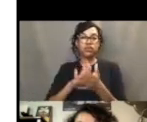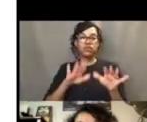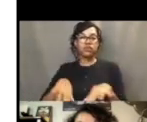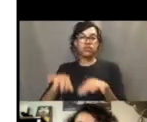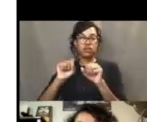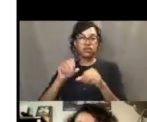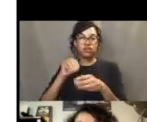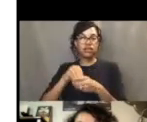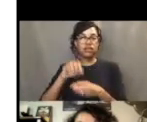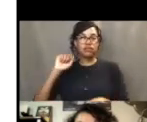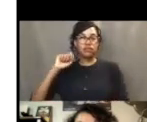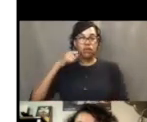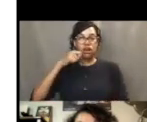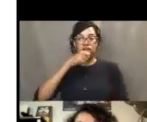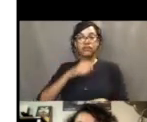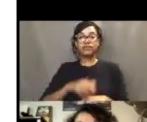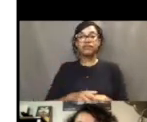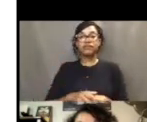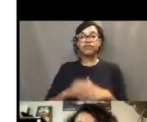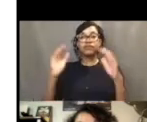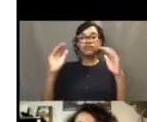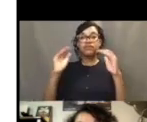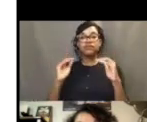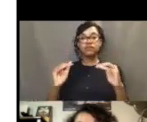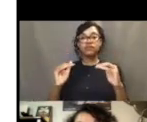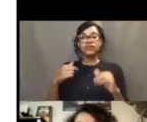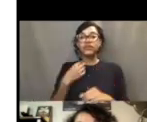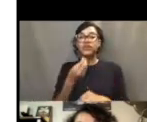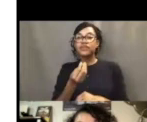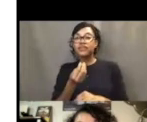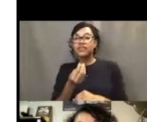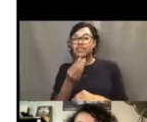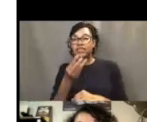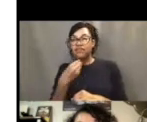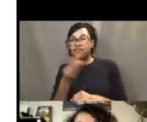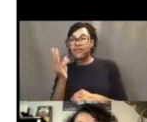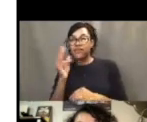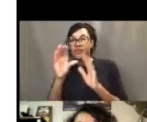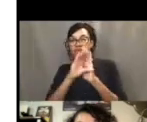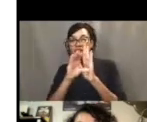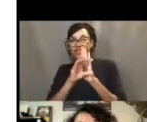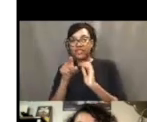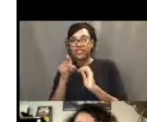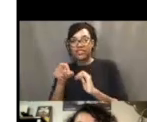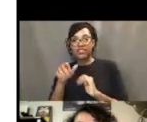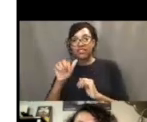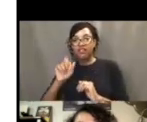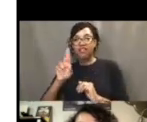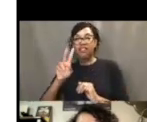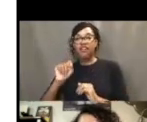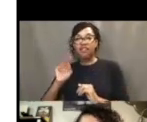Art Build, and hopefully I've included a few Art Build pictures in there. If not, definitely check out the chapter.